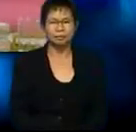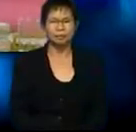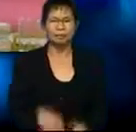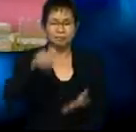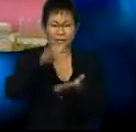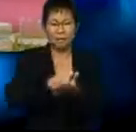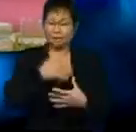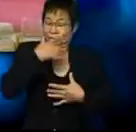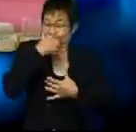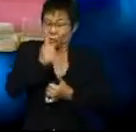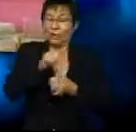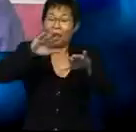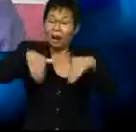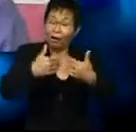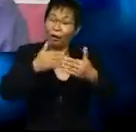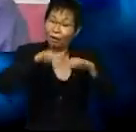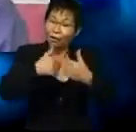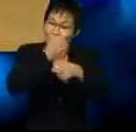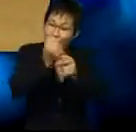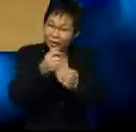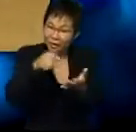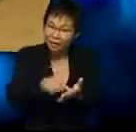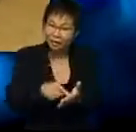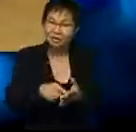That's interesting. How do you make it? I poured